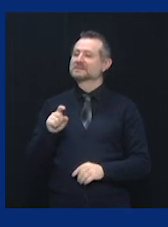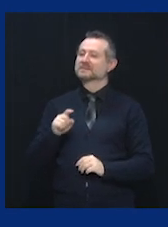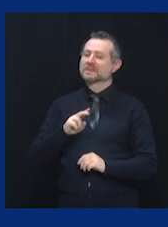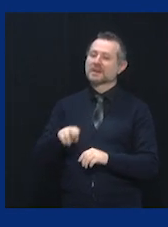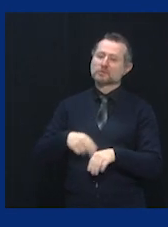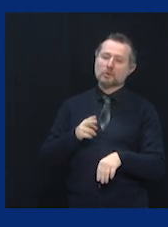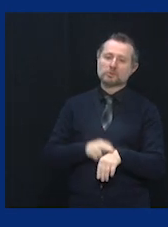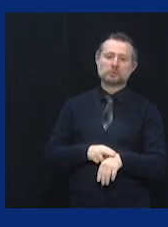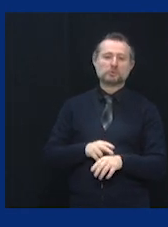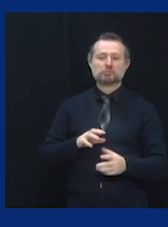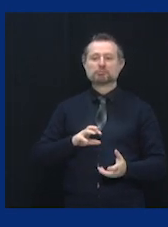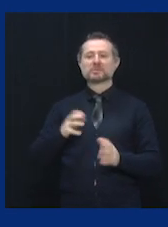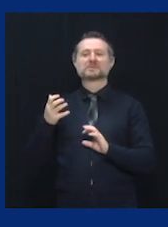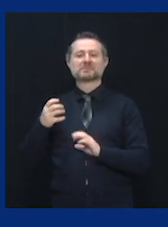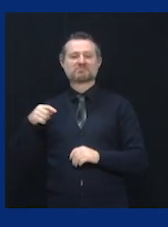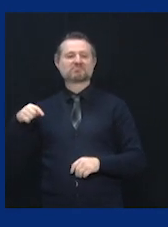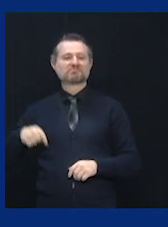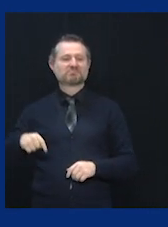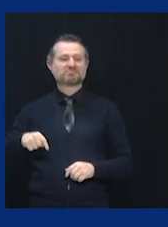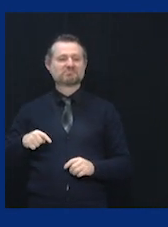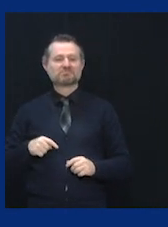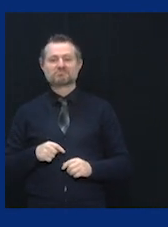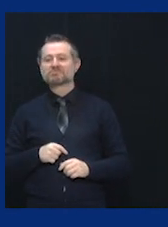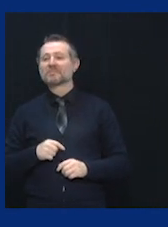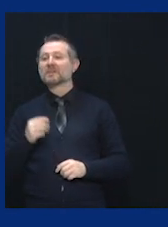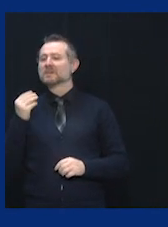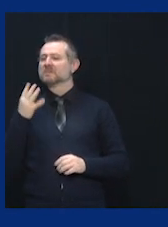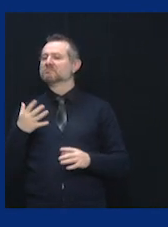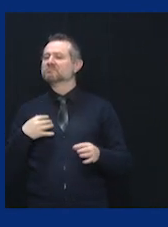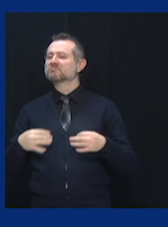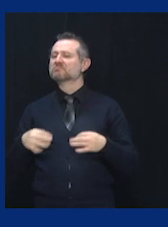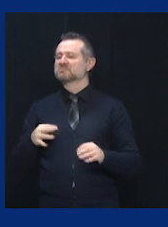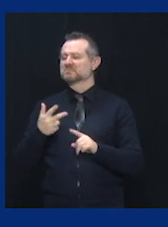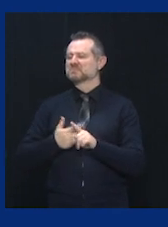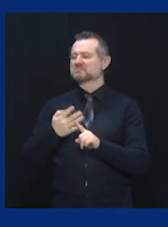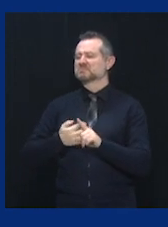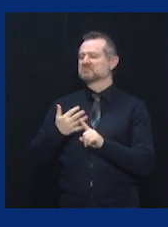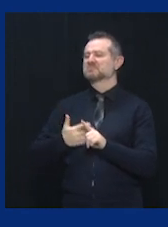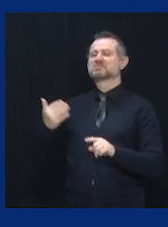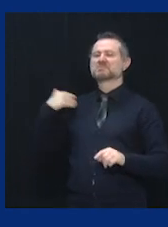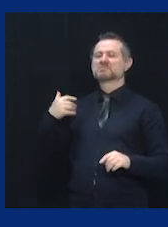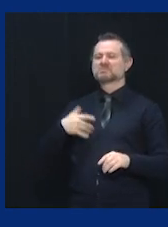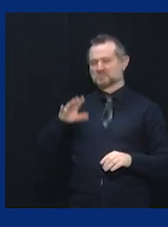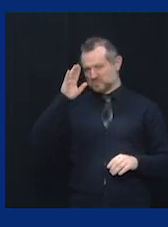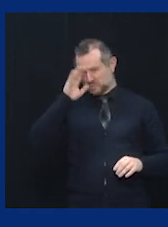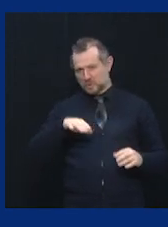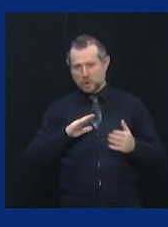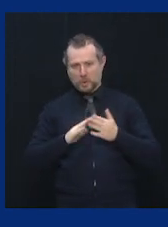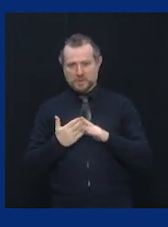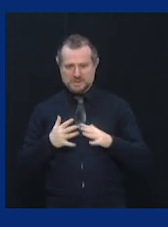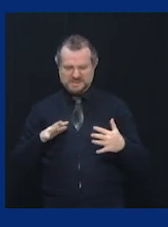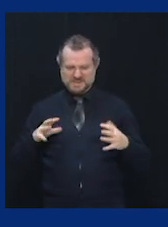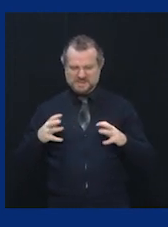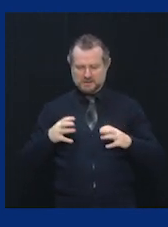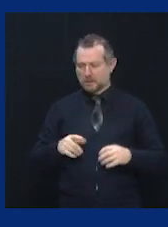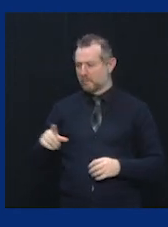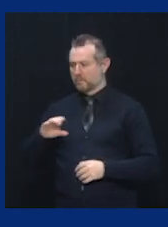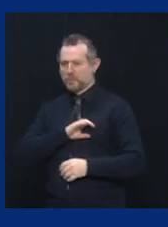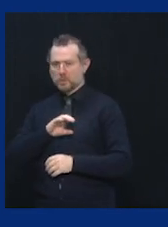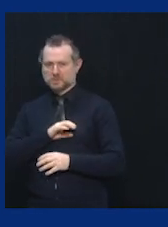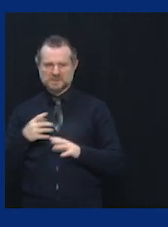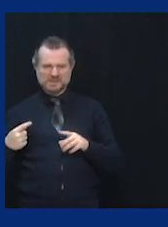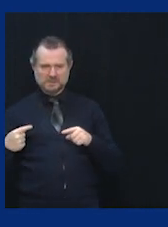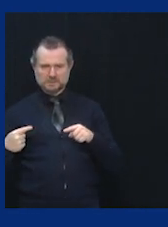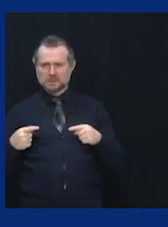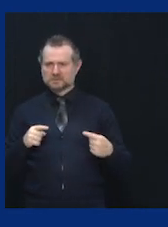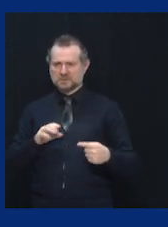crisis. I said months ago, I understand the tensions from the community. I understand the tensions from the police. I've